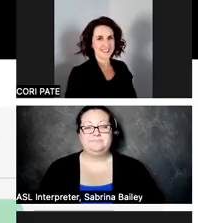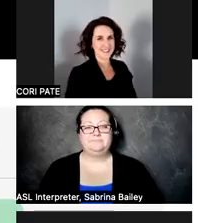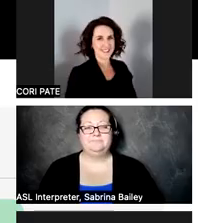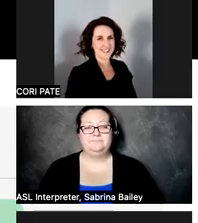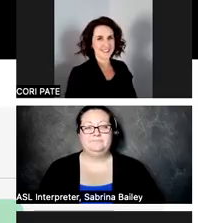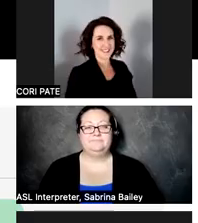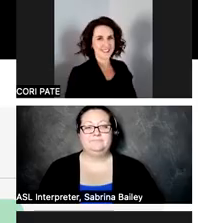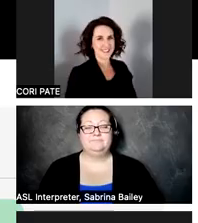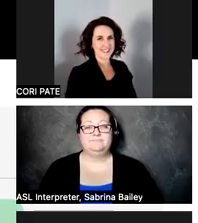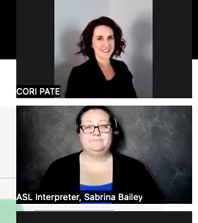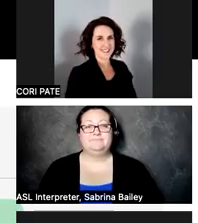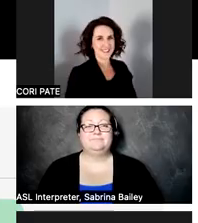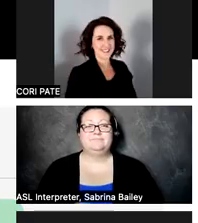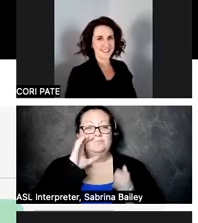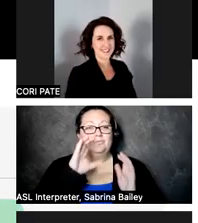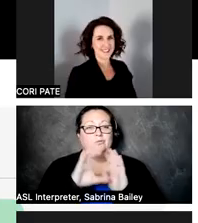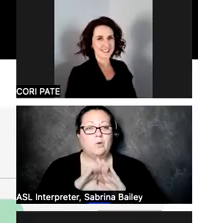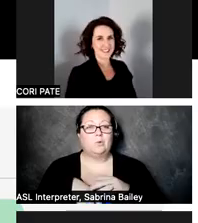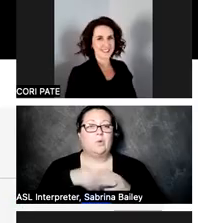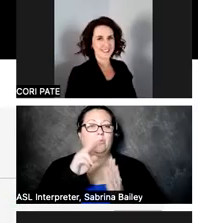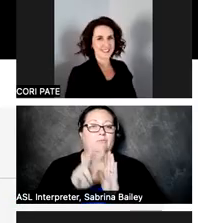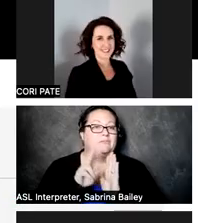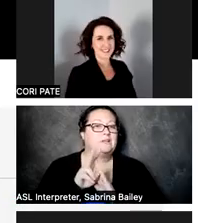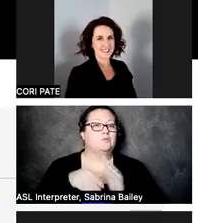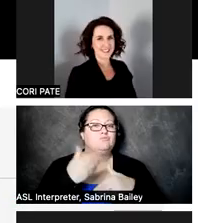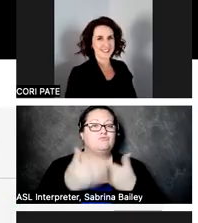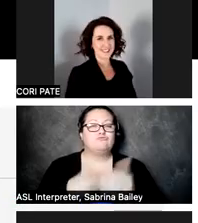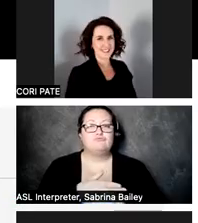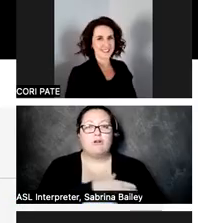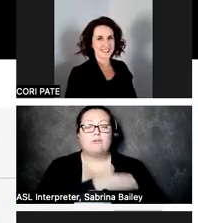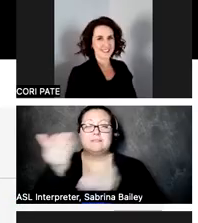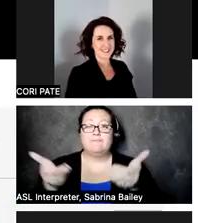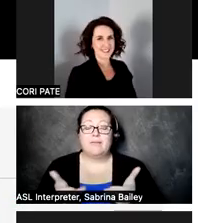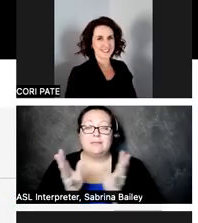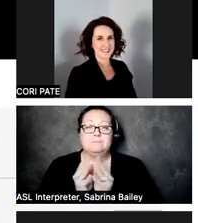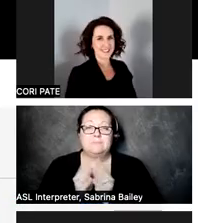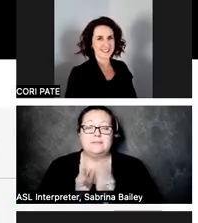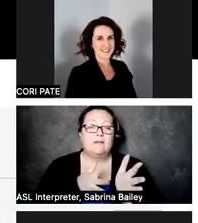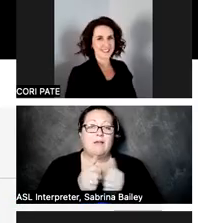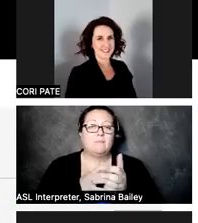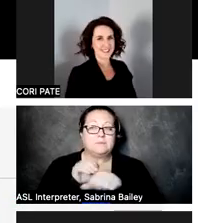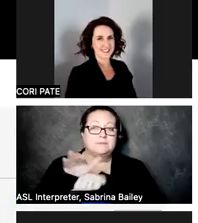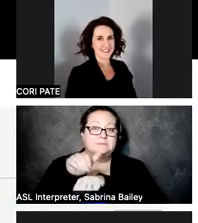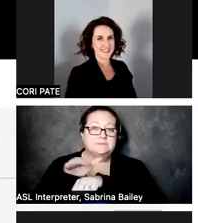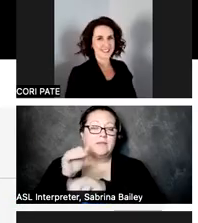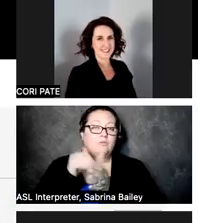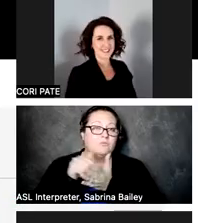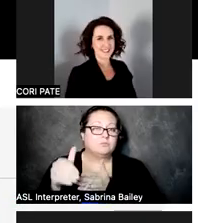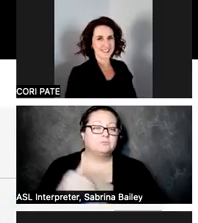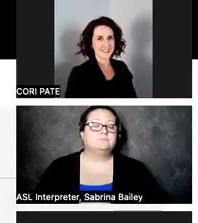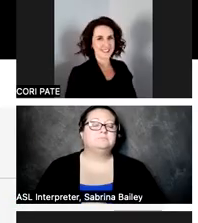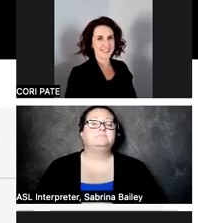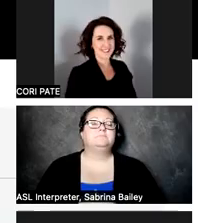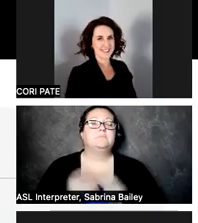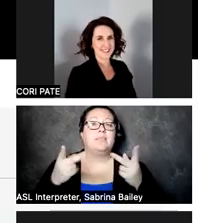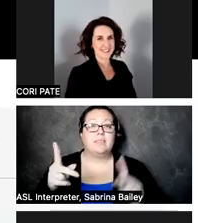Sending photos and videos of progress, call regularly, invite to the meetings or sending those updates regularly, letting them